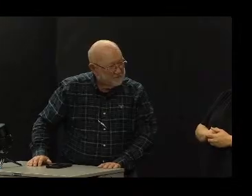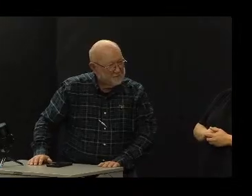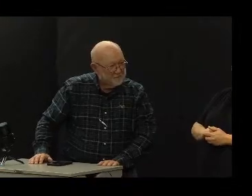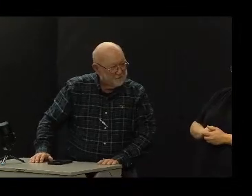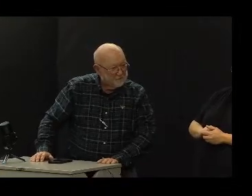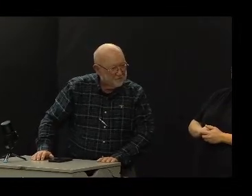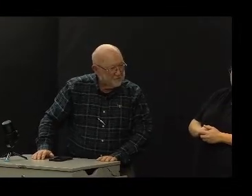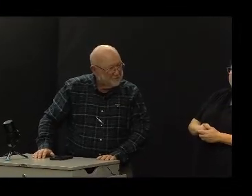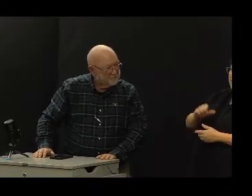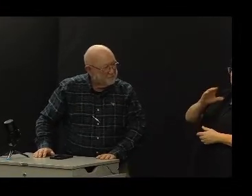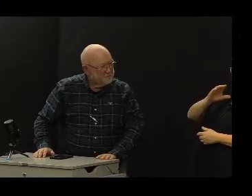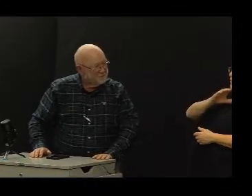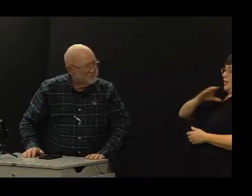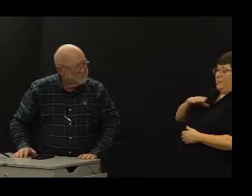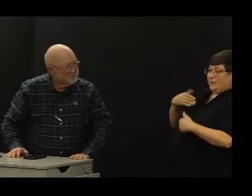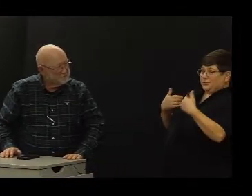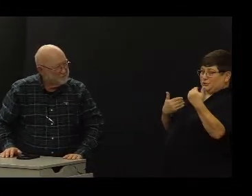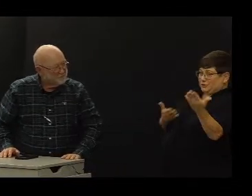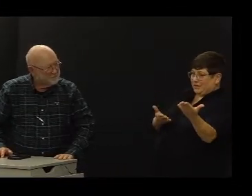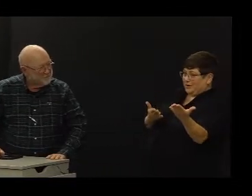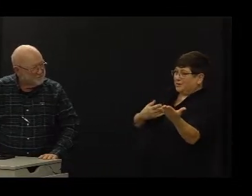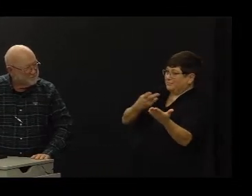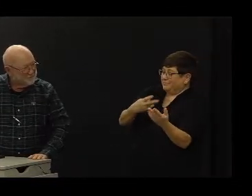I got the commissioner discussing.